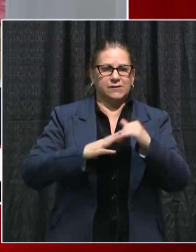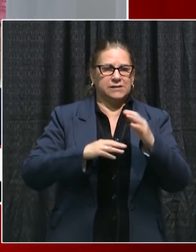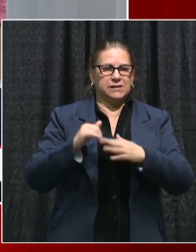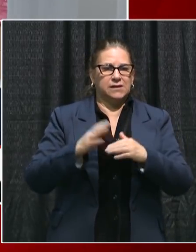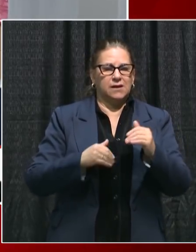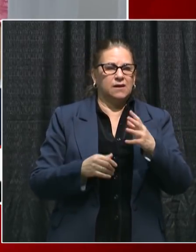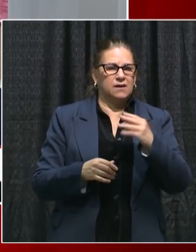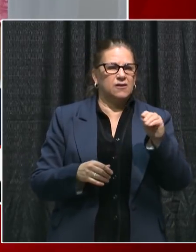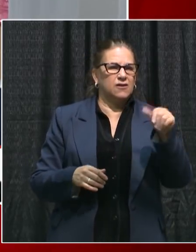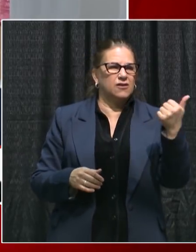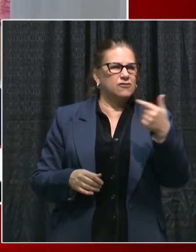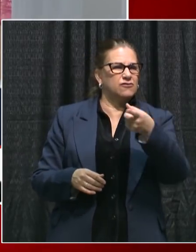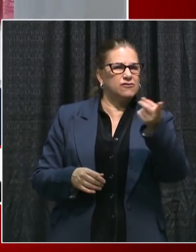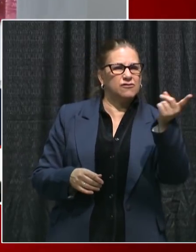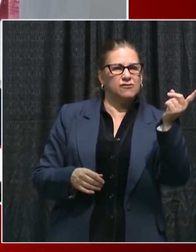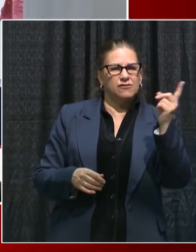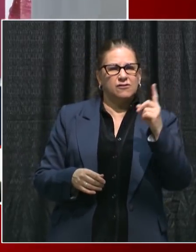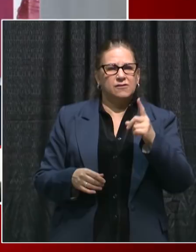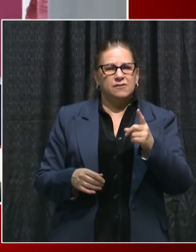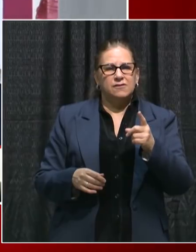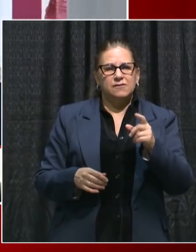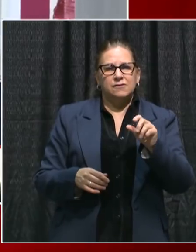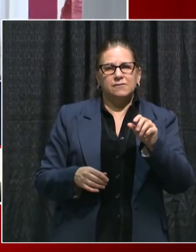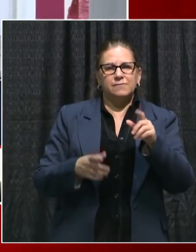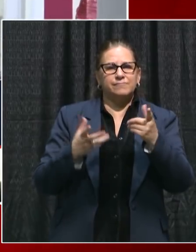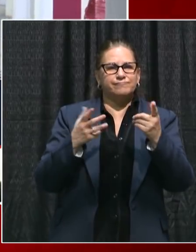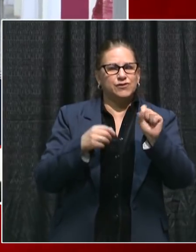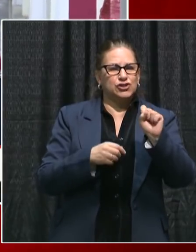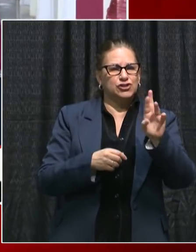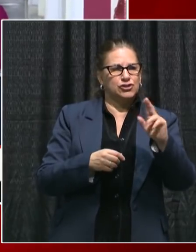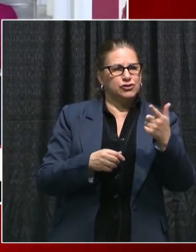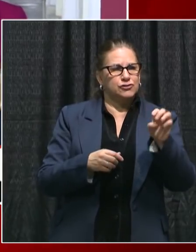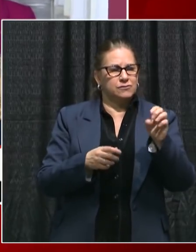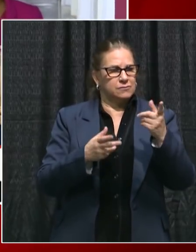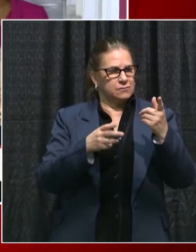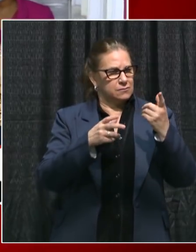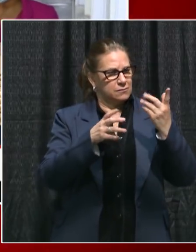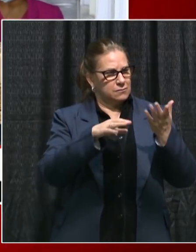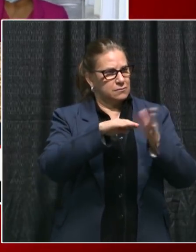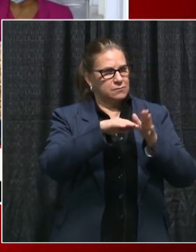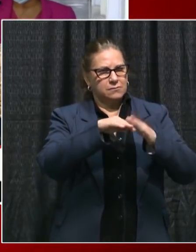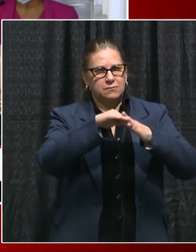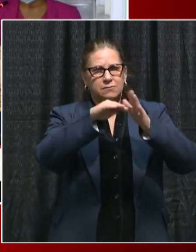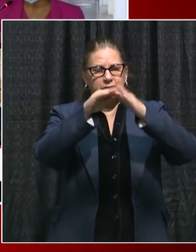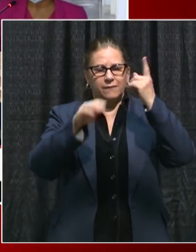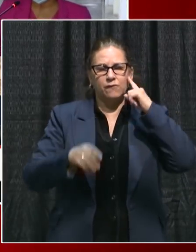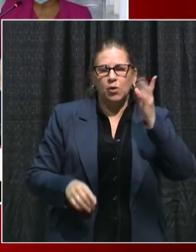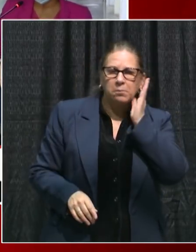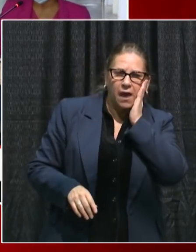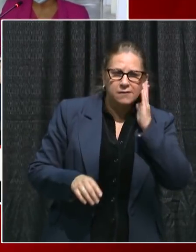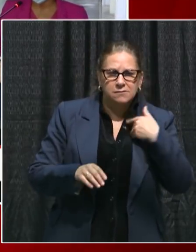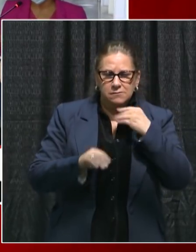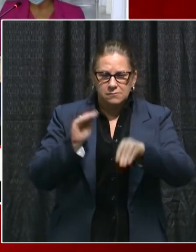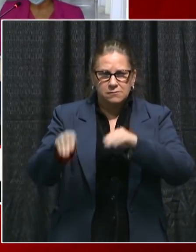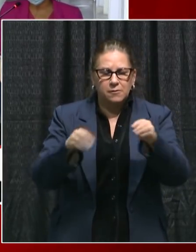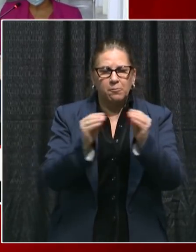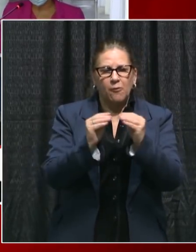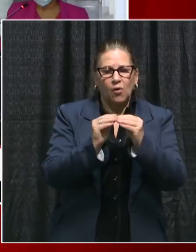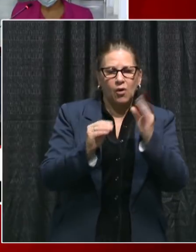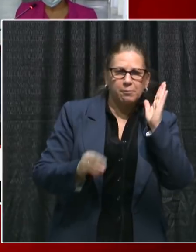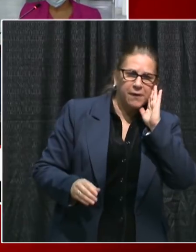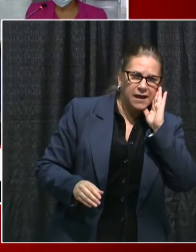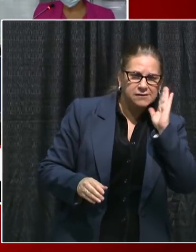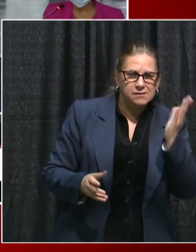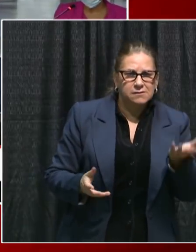surge beds. So Chris, if you could talk not just about those expenditures, but how we're getting to our